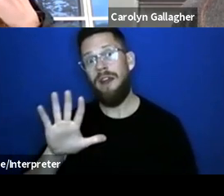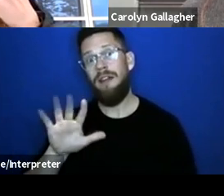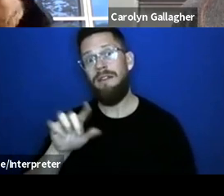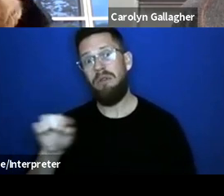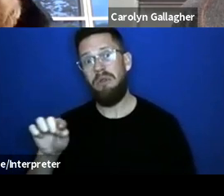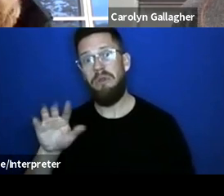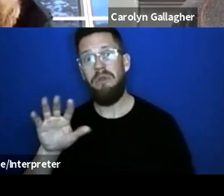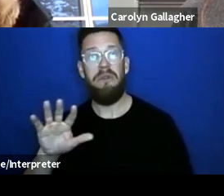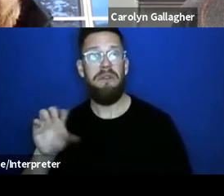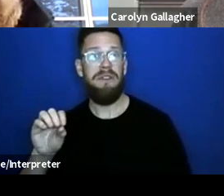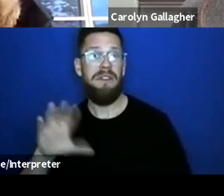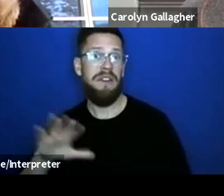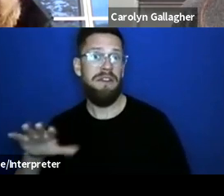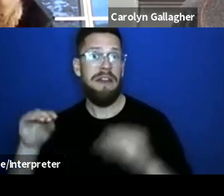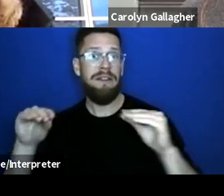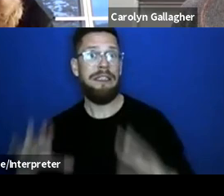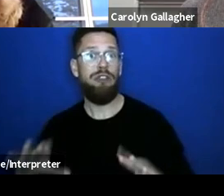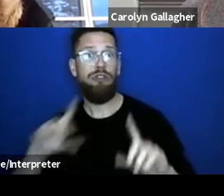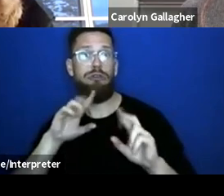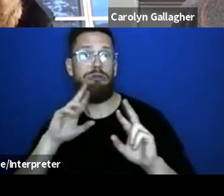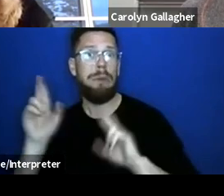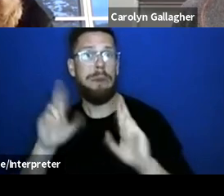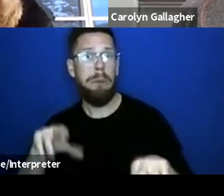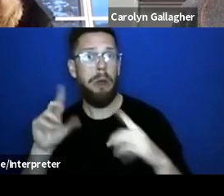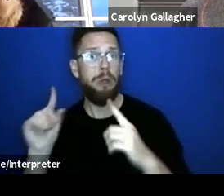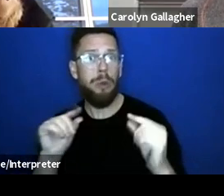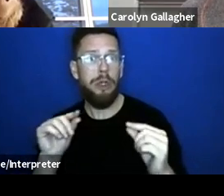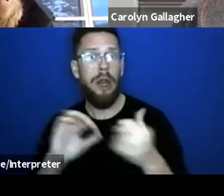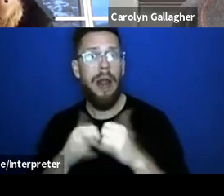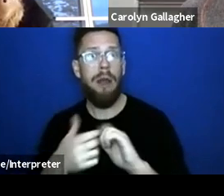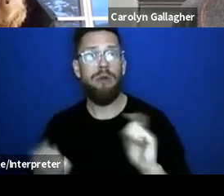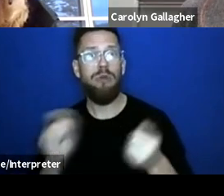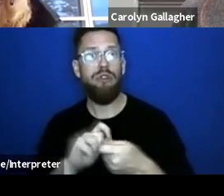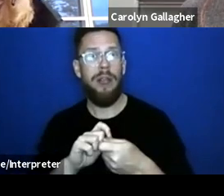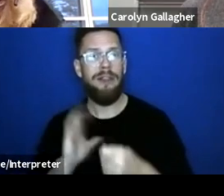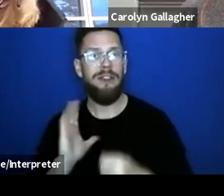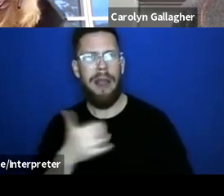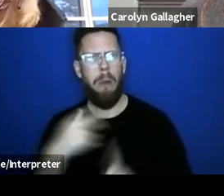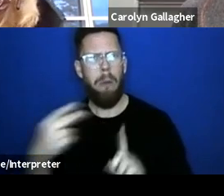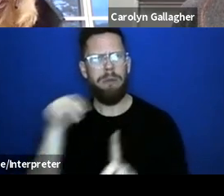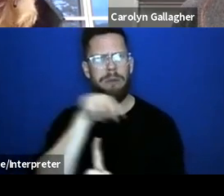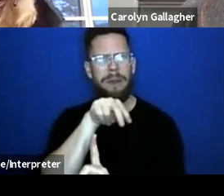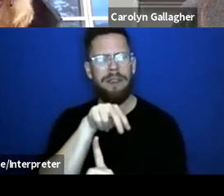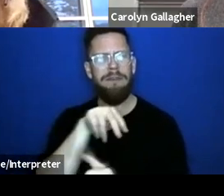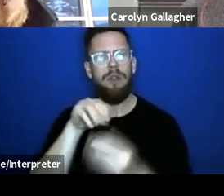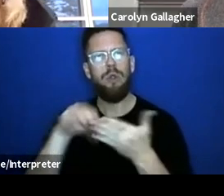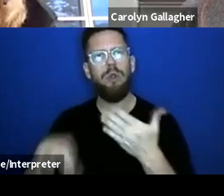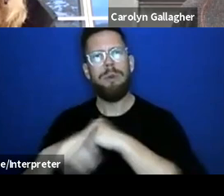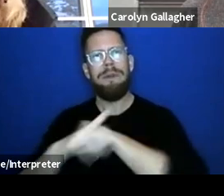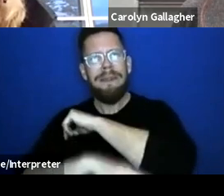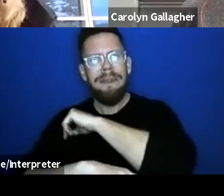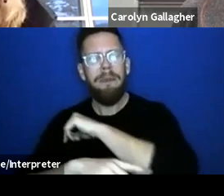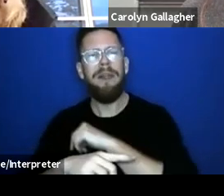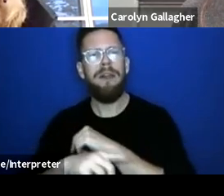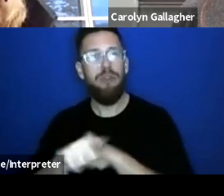night on Twitter responding to questions about how to change our look at student discipline and motivating students. I don't know if you remember the story, but it was actually